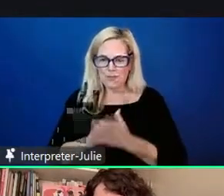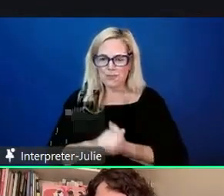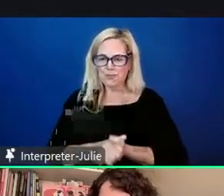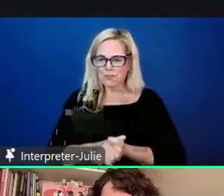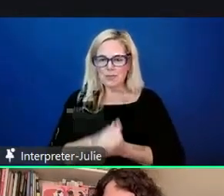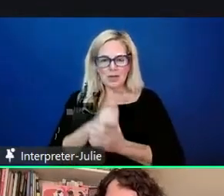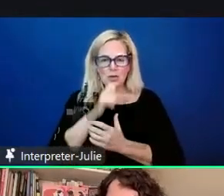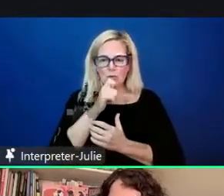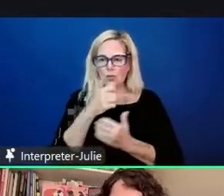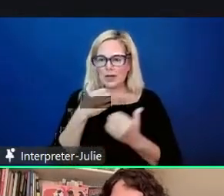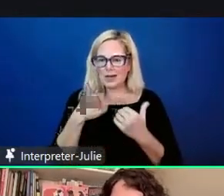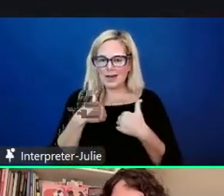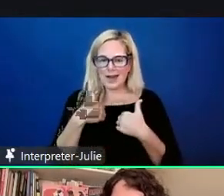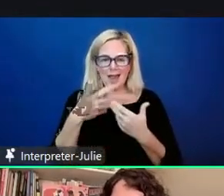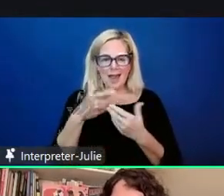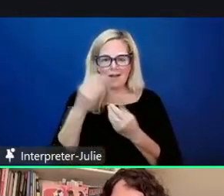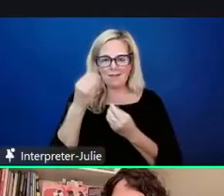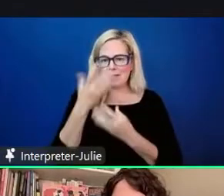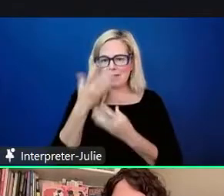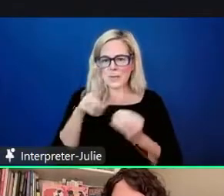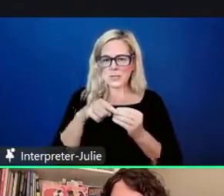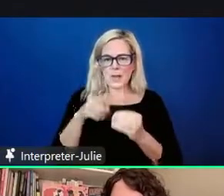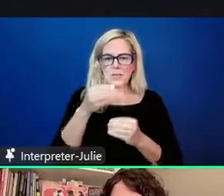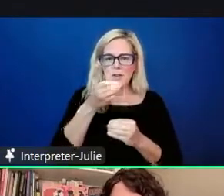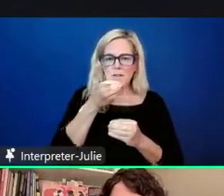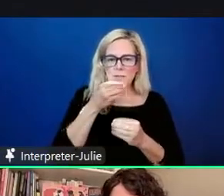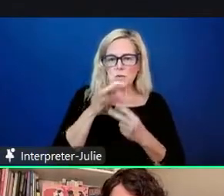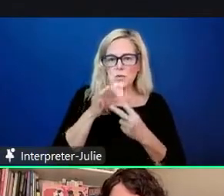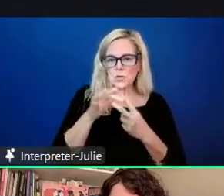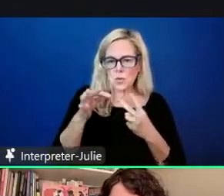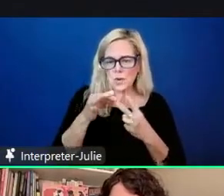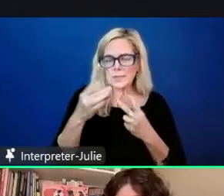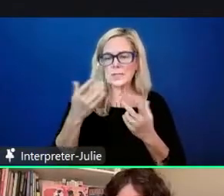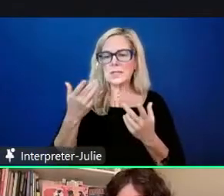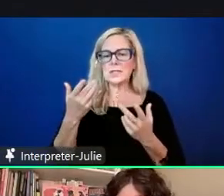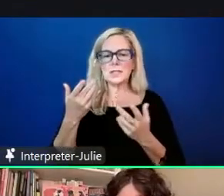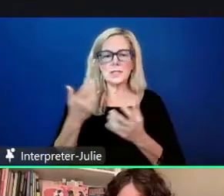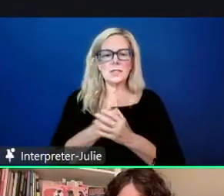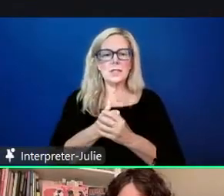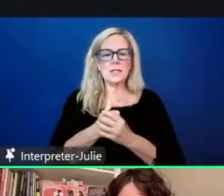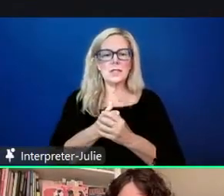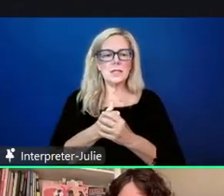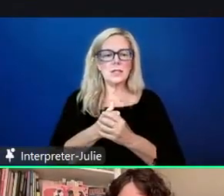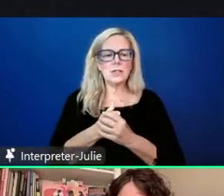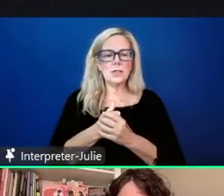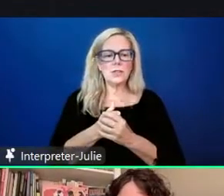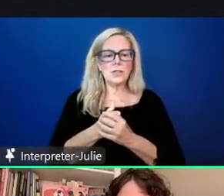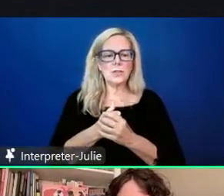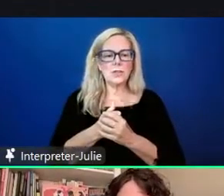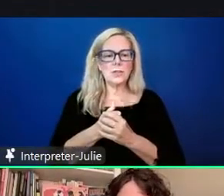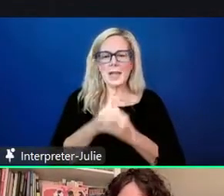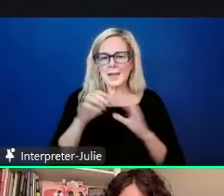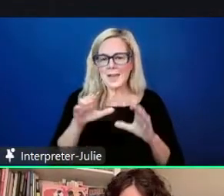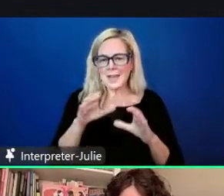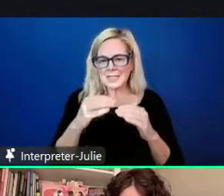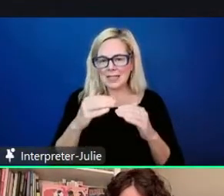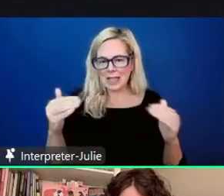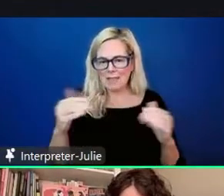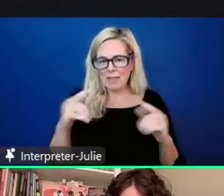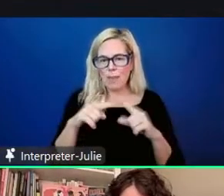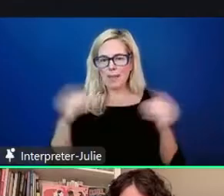their activity level, but they were at a high level and shared between the two cases. The